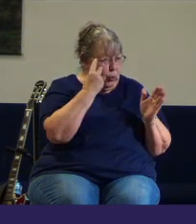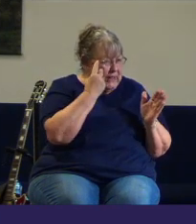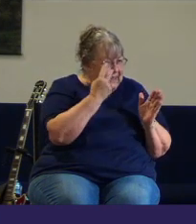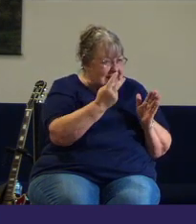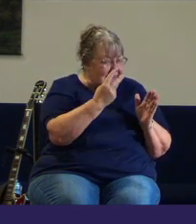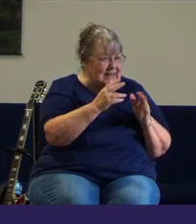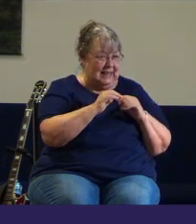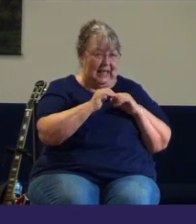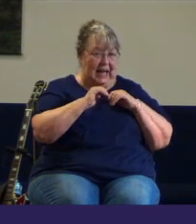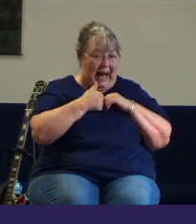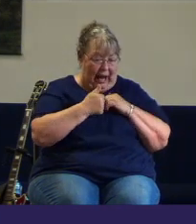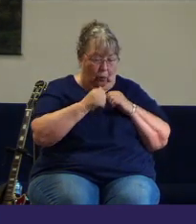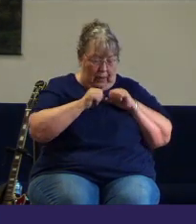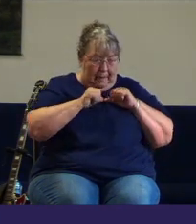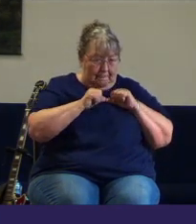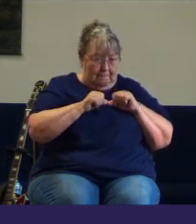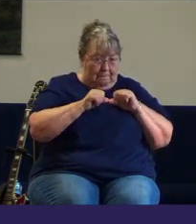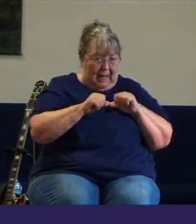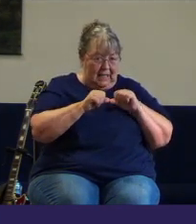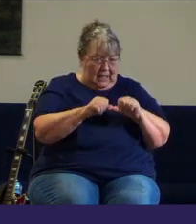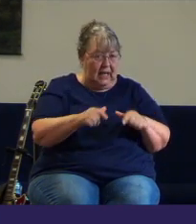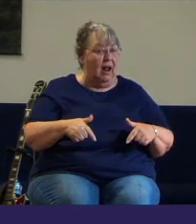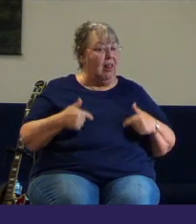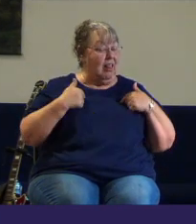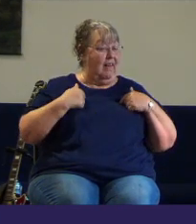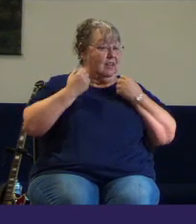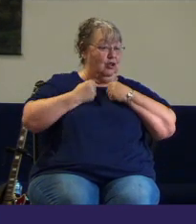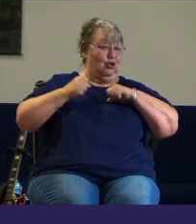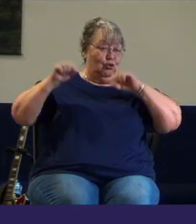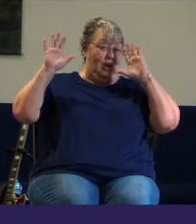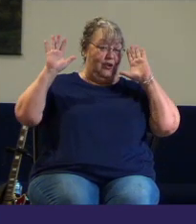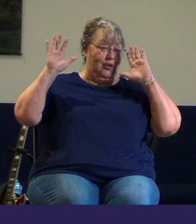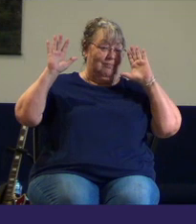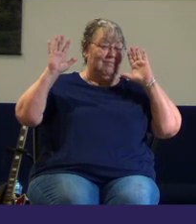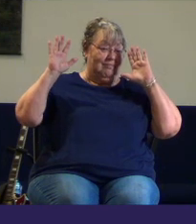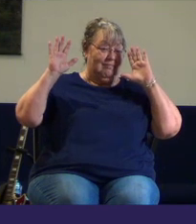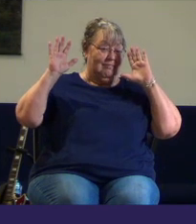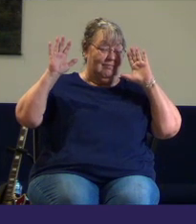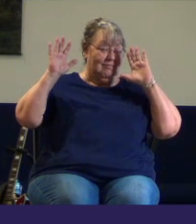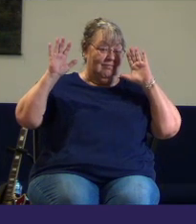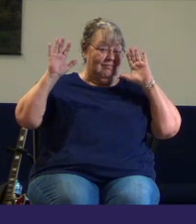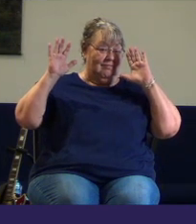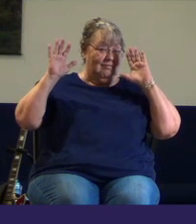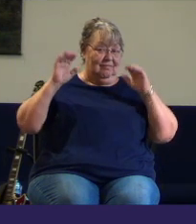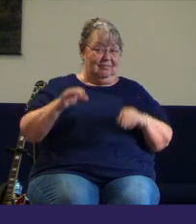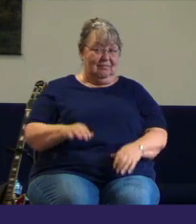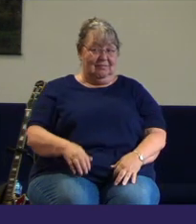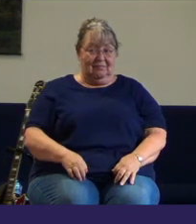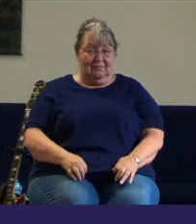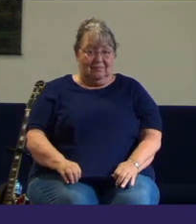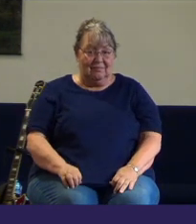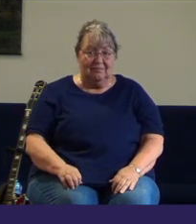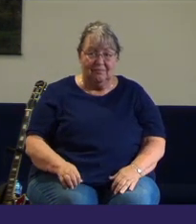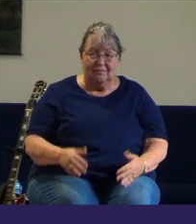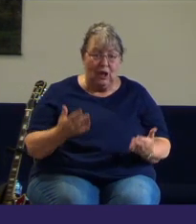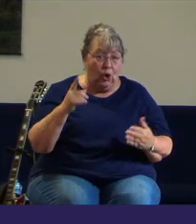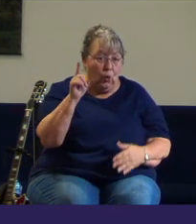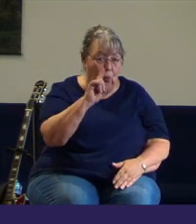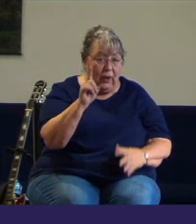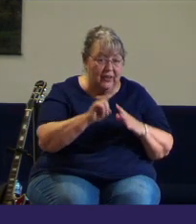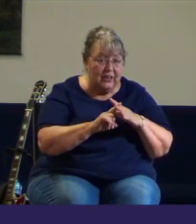of how to maintain a life of surrender. And it revolves around no other one than